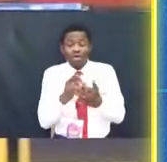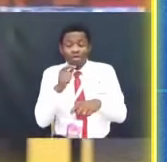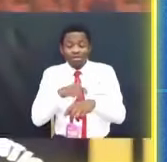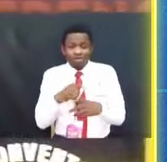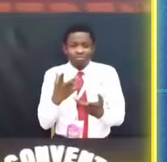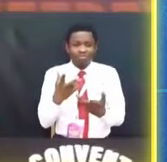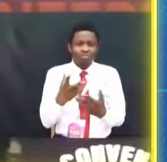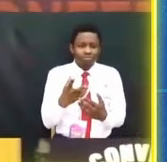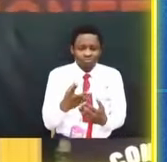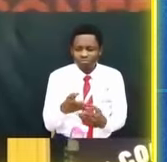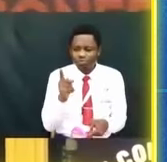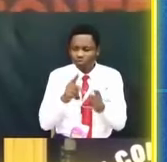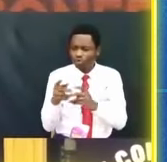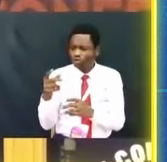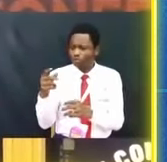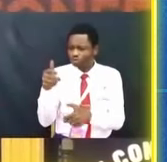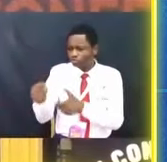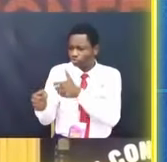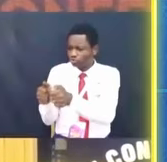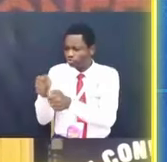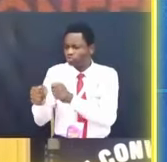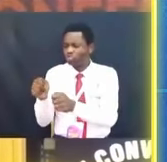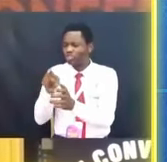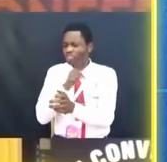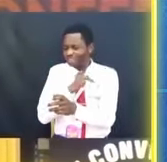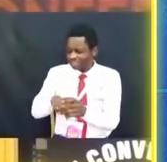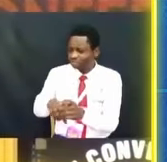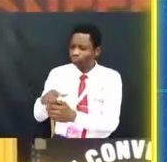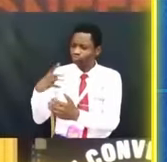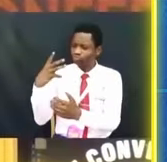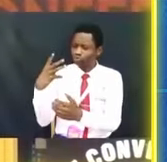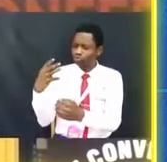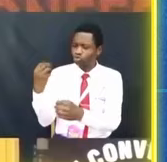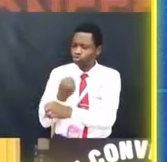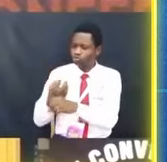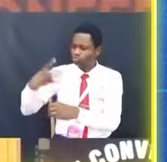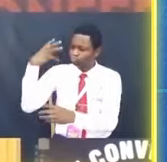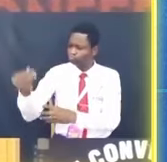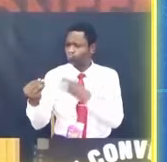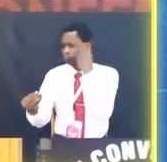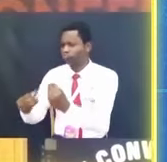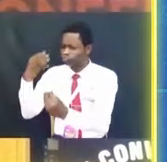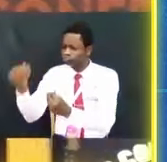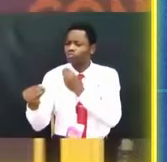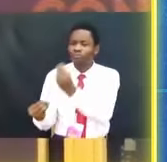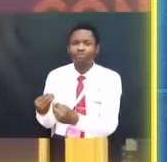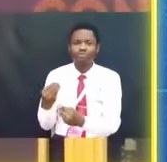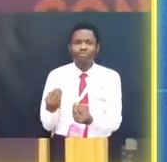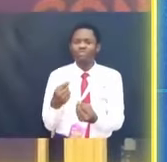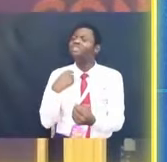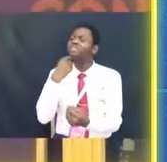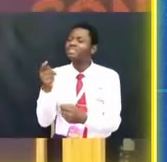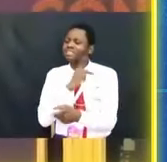and insulting the king when the king was running away from Absalom, his son. He was even calling him useless